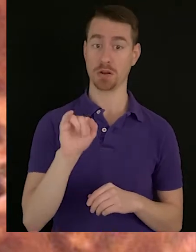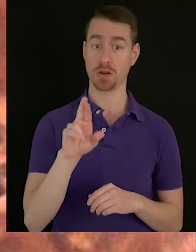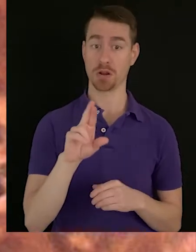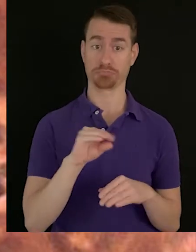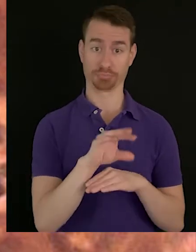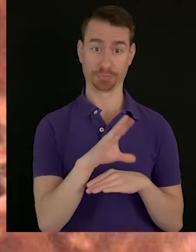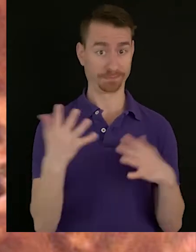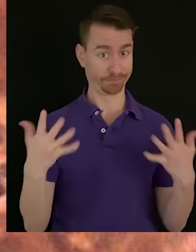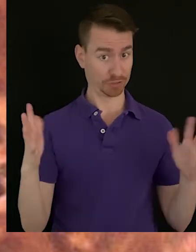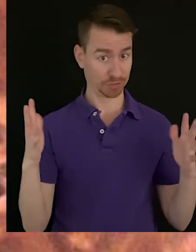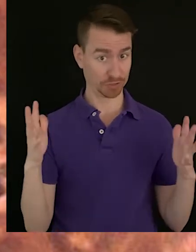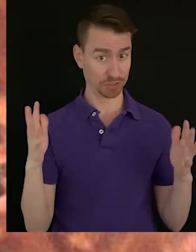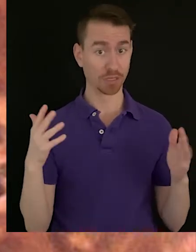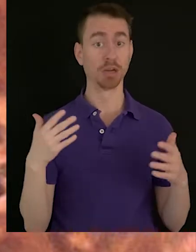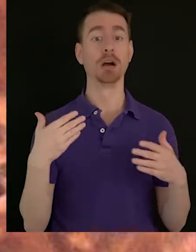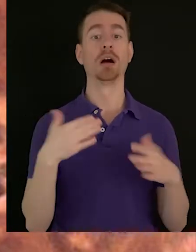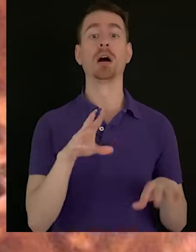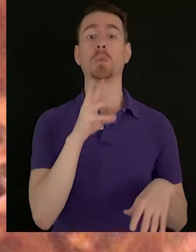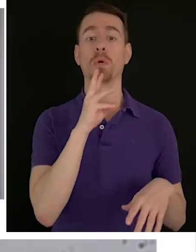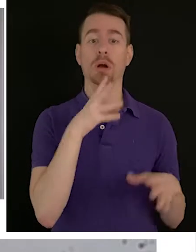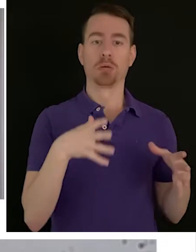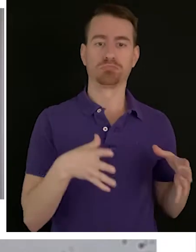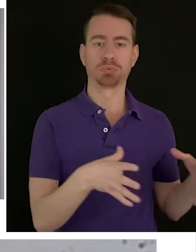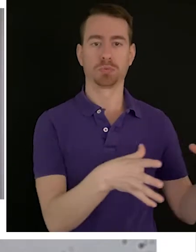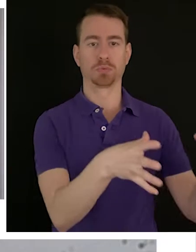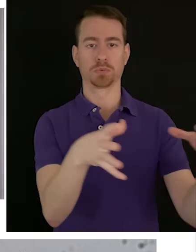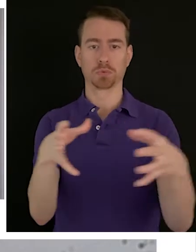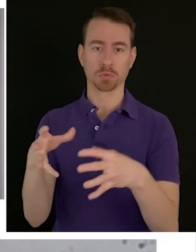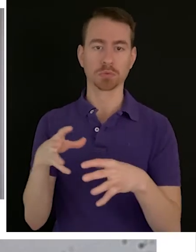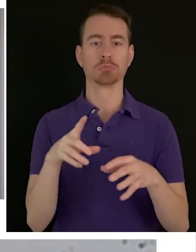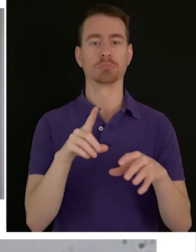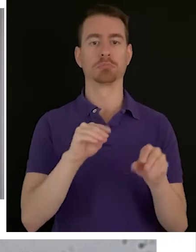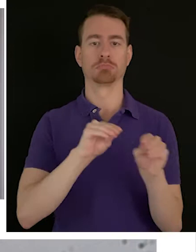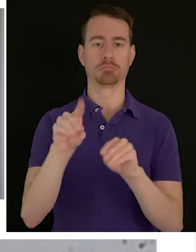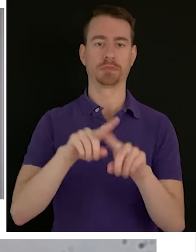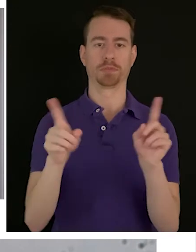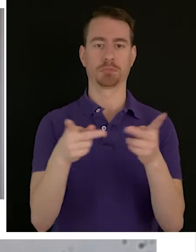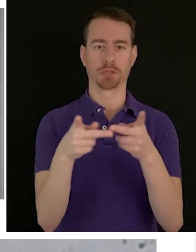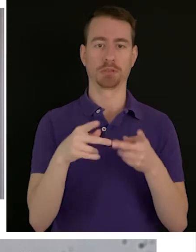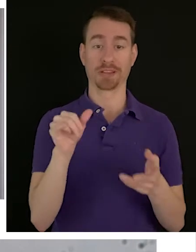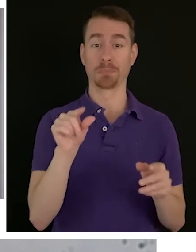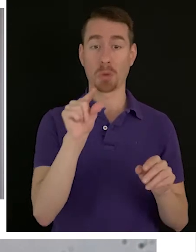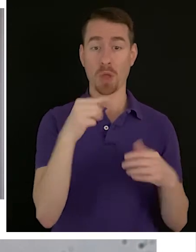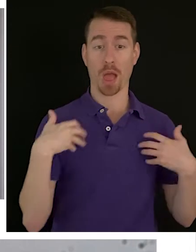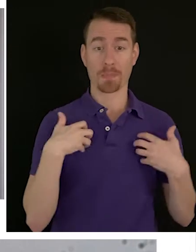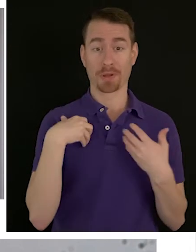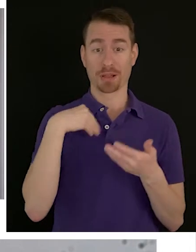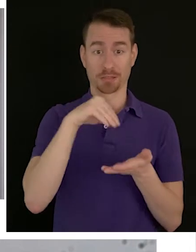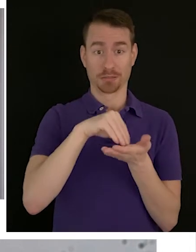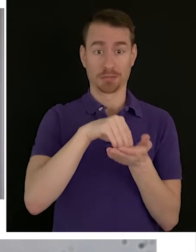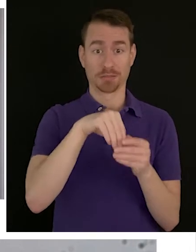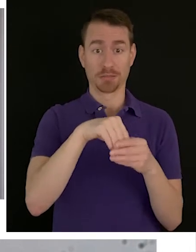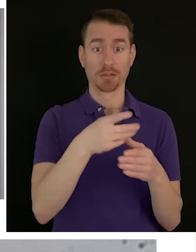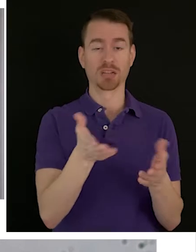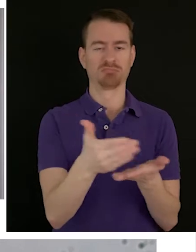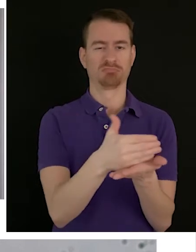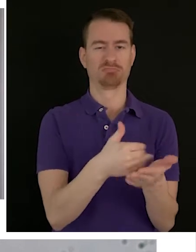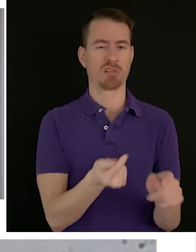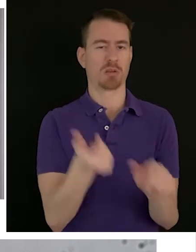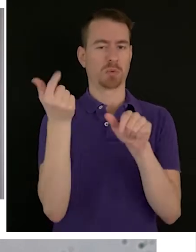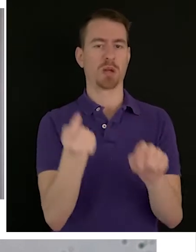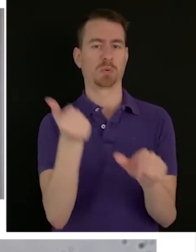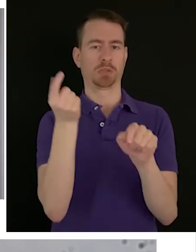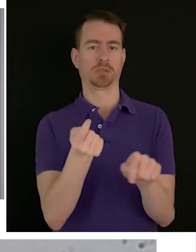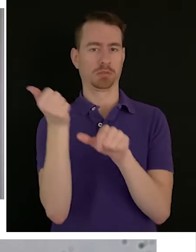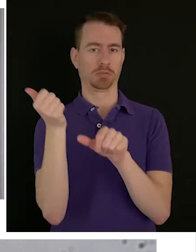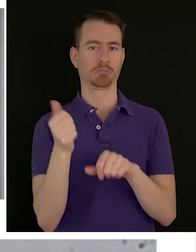pathogens, bacteria that can make us sick. Here's a footage of a rotifer, a nematode, and a tardigrade, some of the creatures